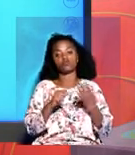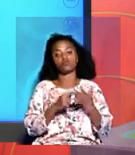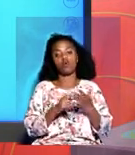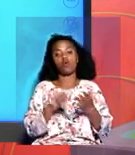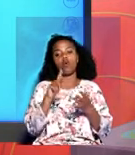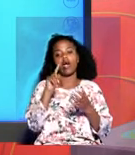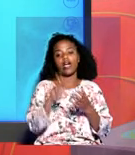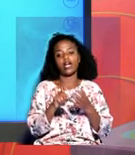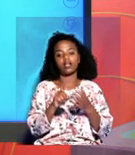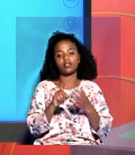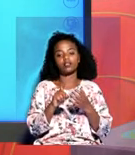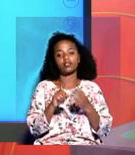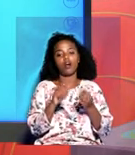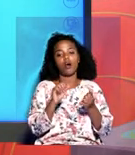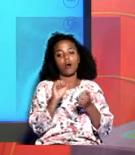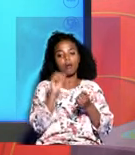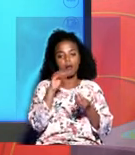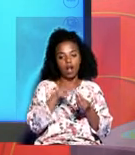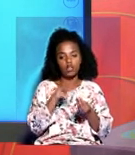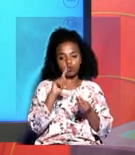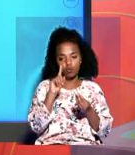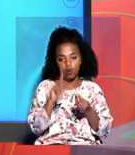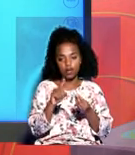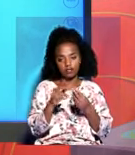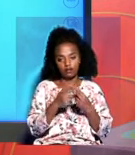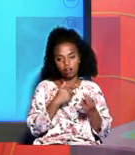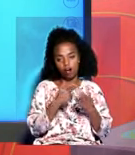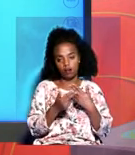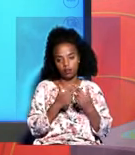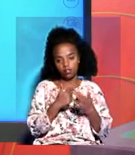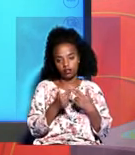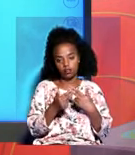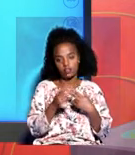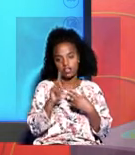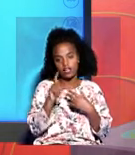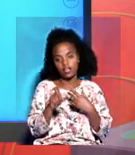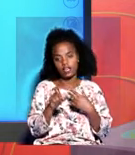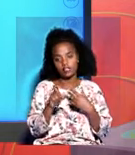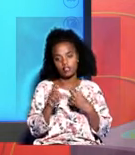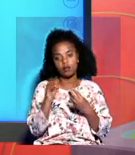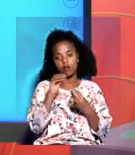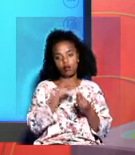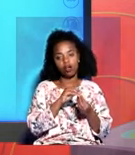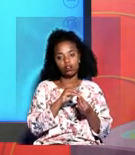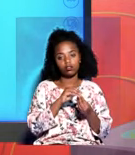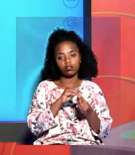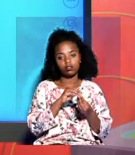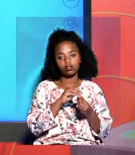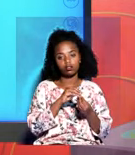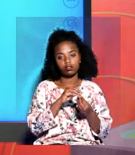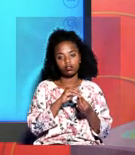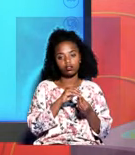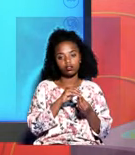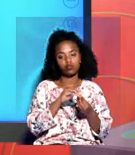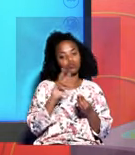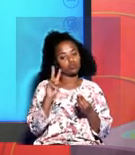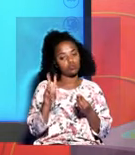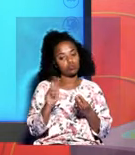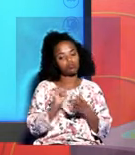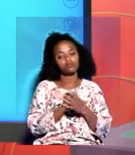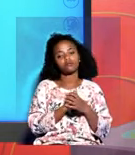x plus 1 times x plus 2.